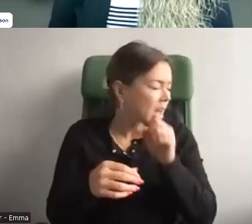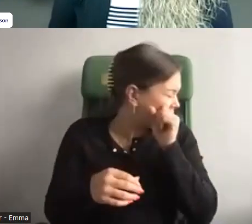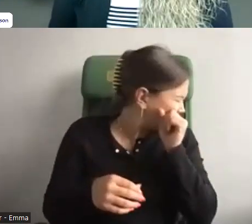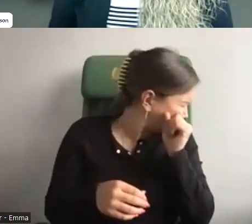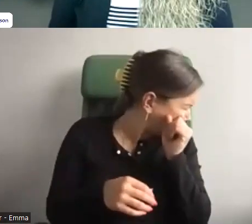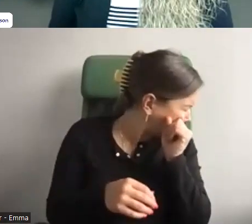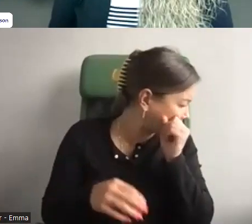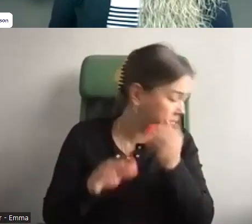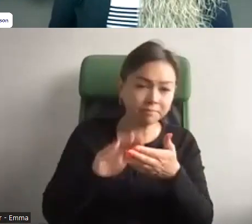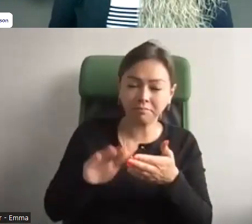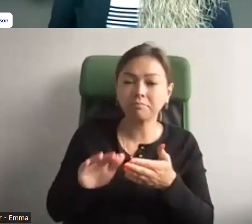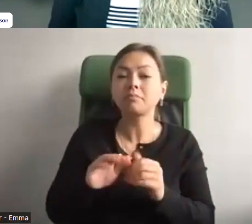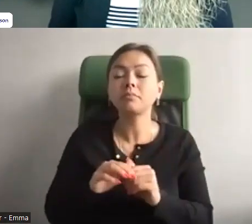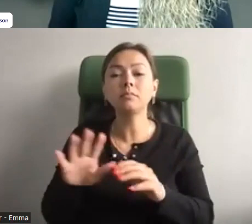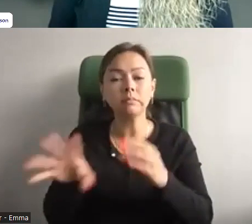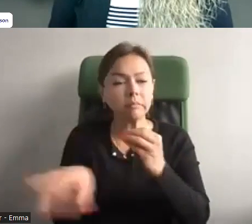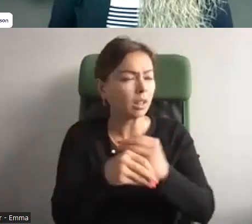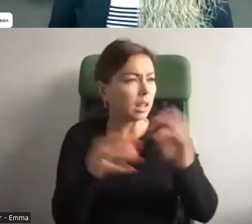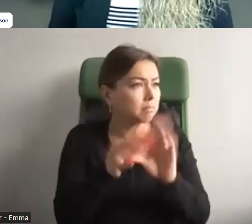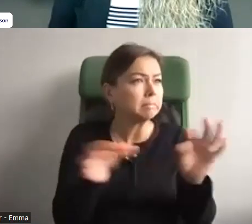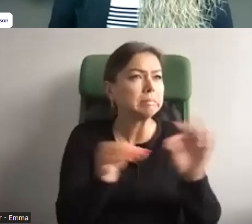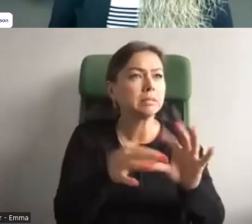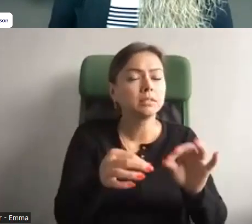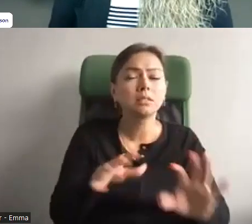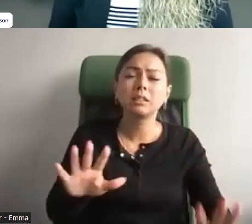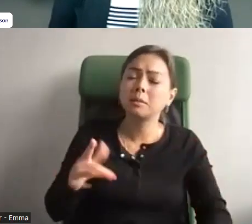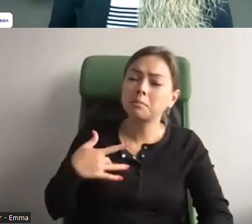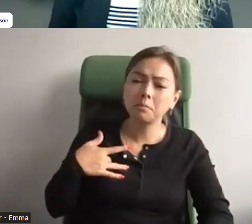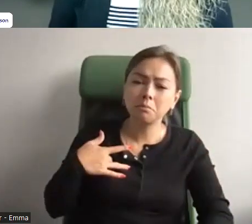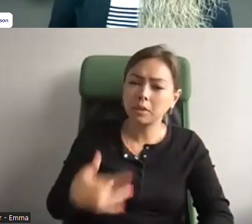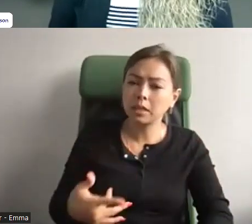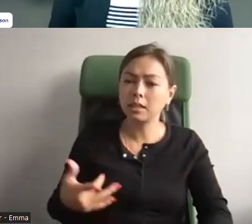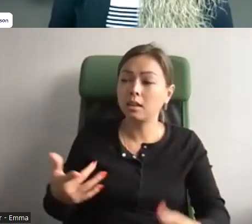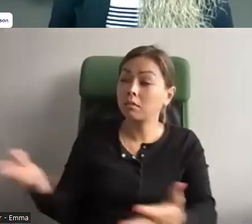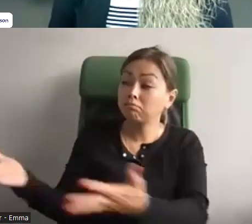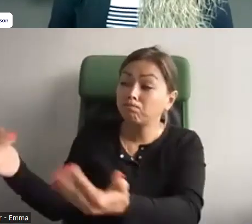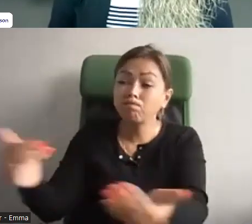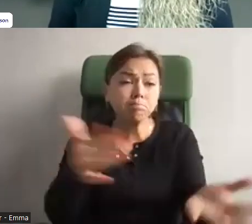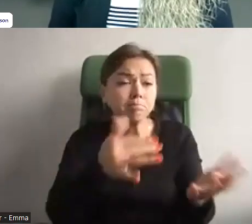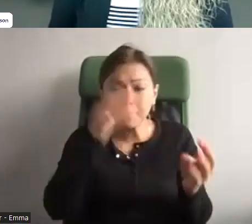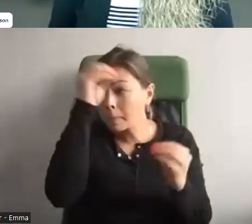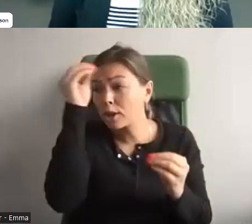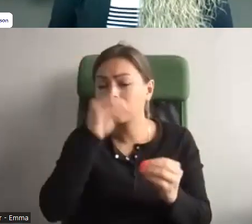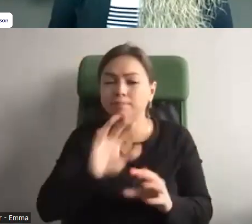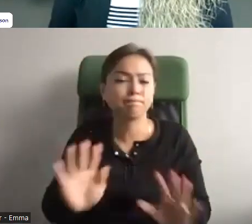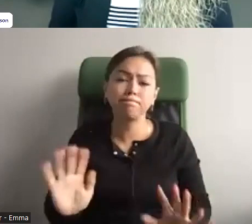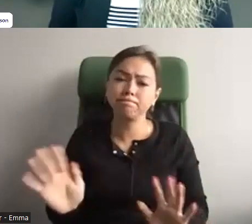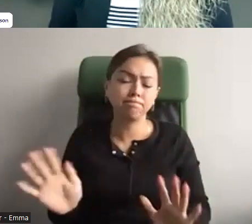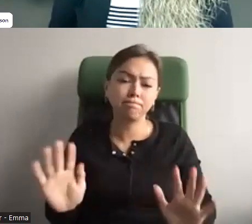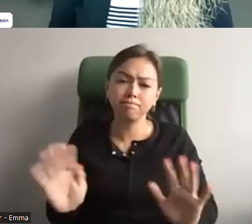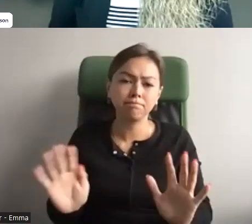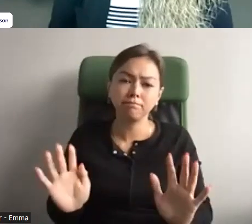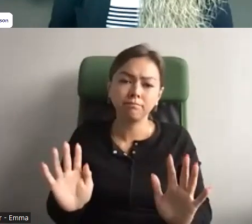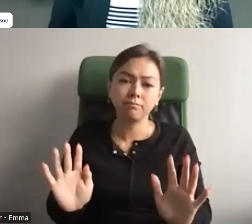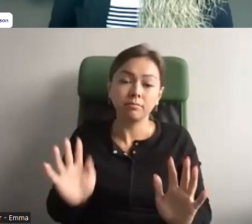opinion base. And we don't want to do that. And the second thing is that those comments become, in fact,